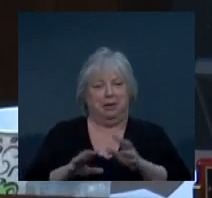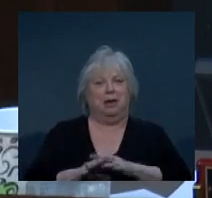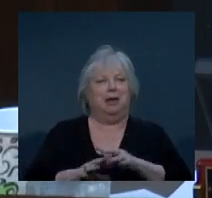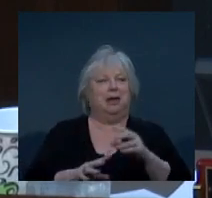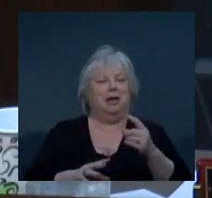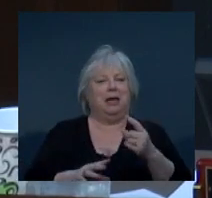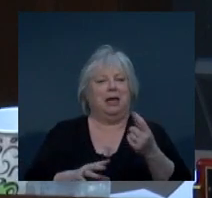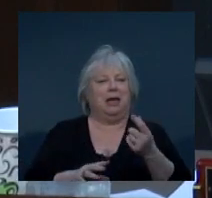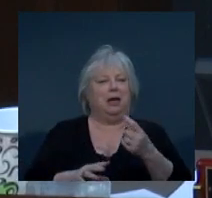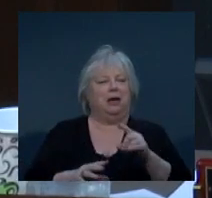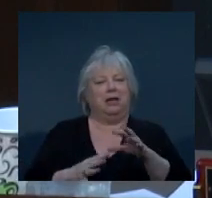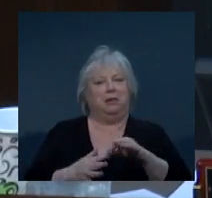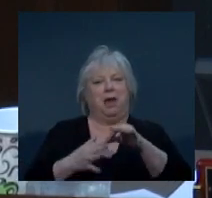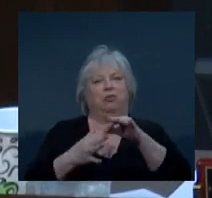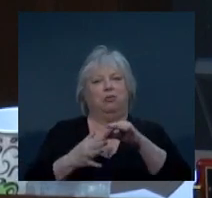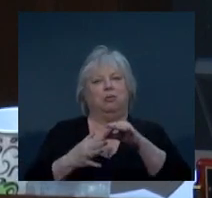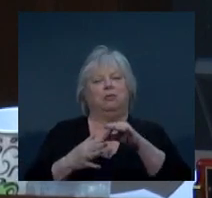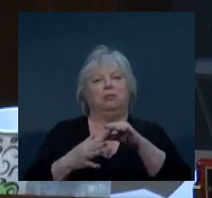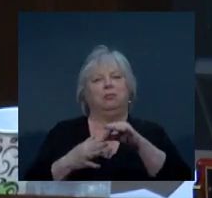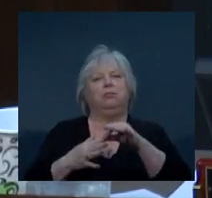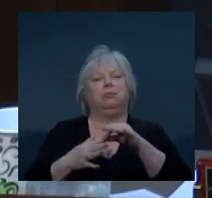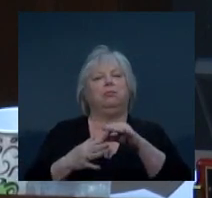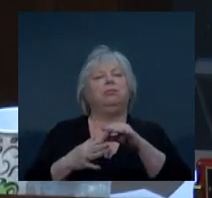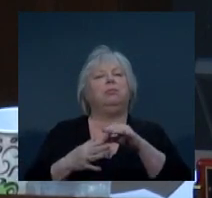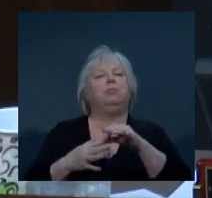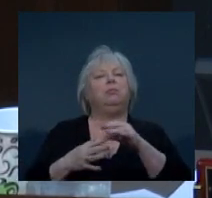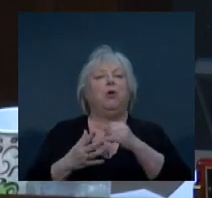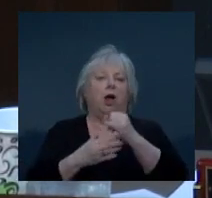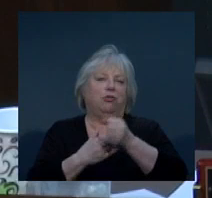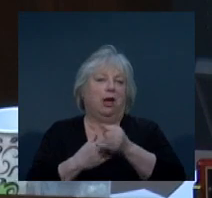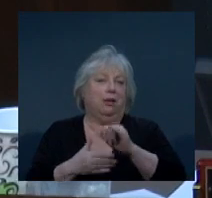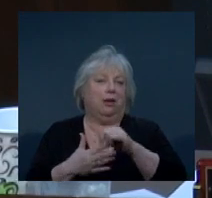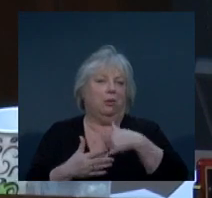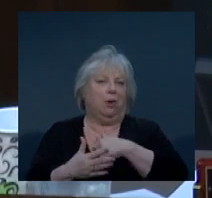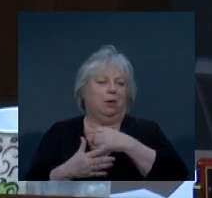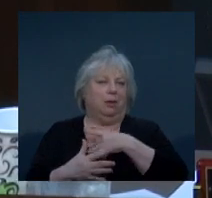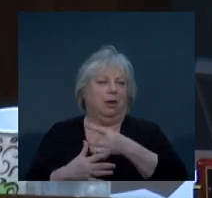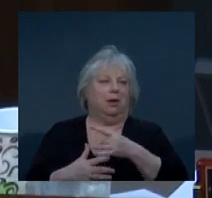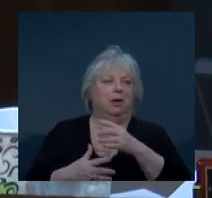takes place. Mayor, there was a couple of quick items. I